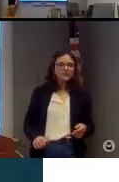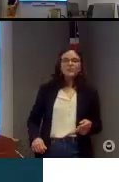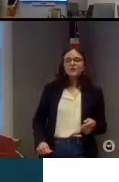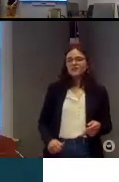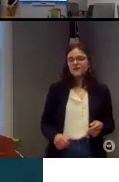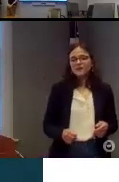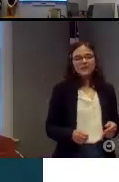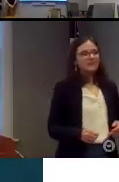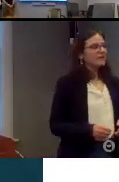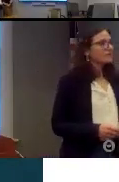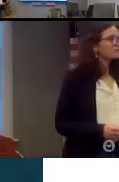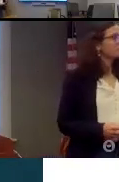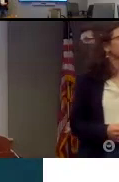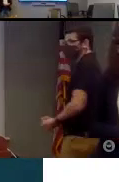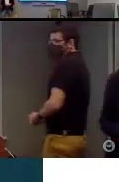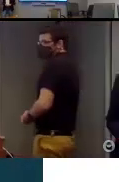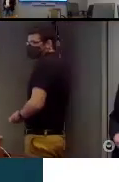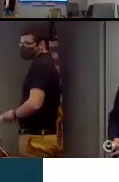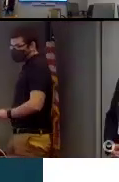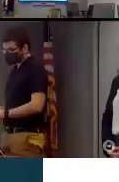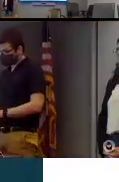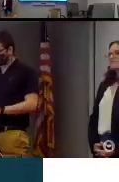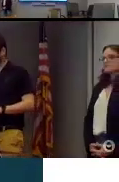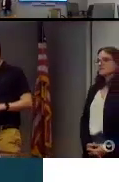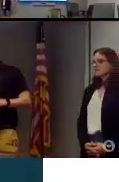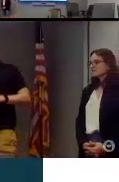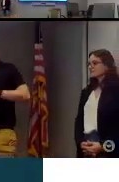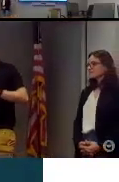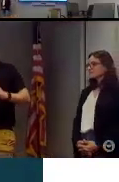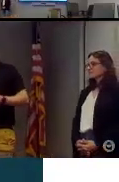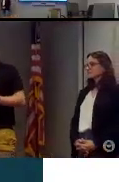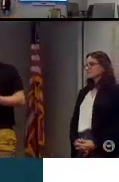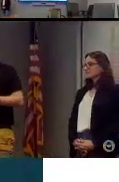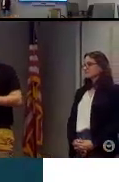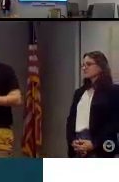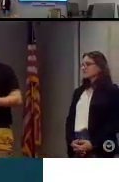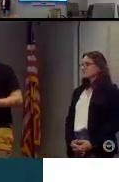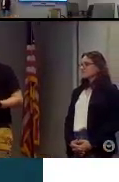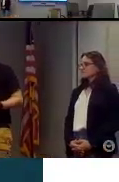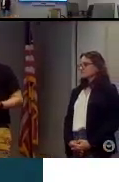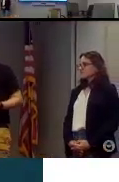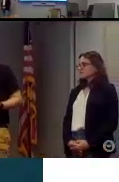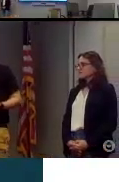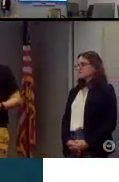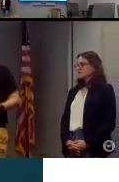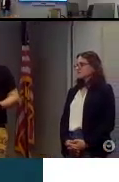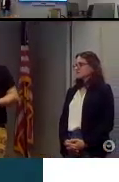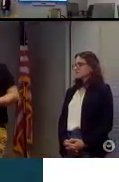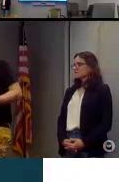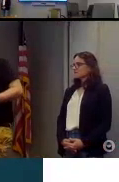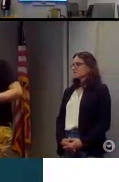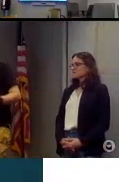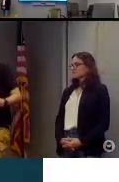And Gregory's going to quickly talk about our next steps. Yeah. So next step is moving into Aleppo with just cultural heritage